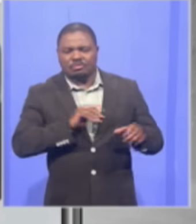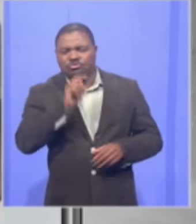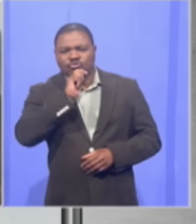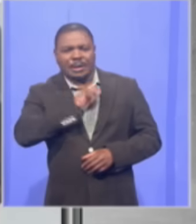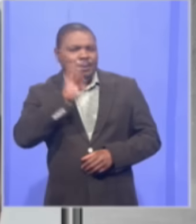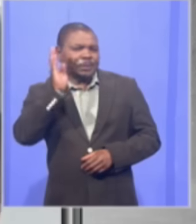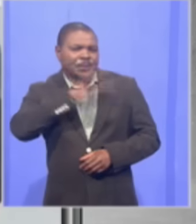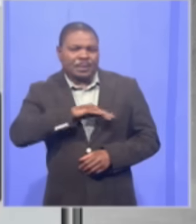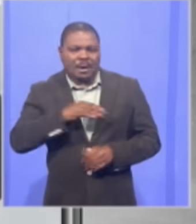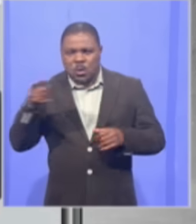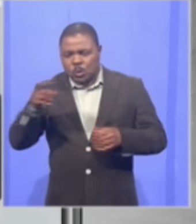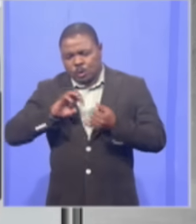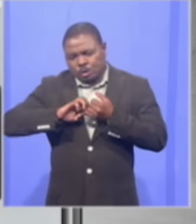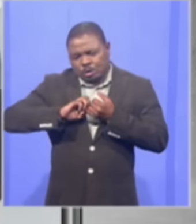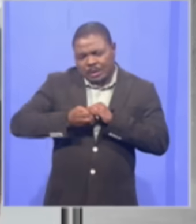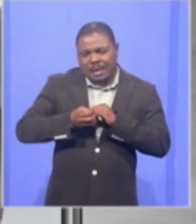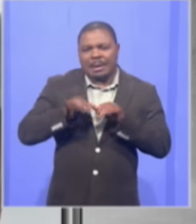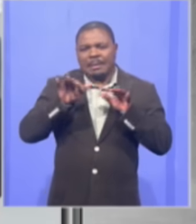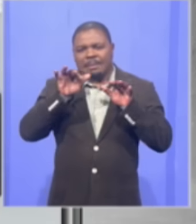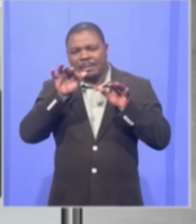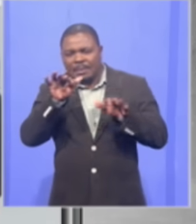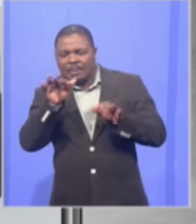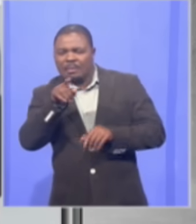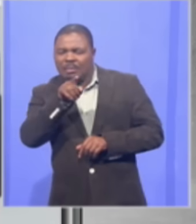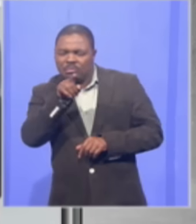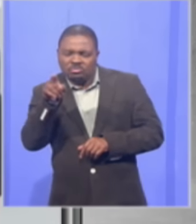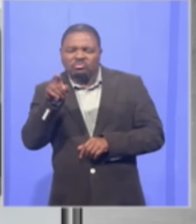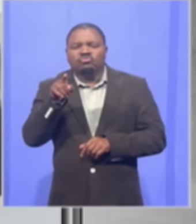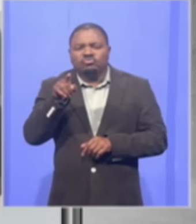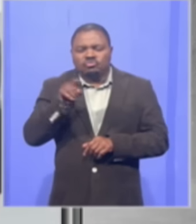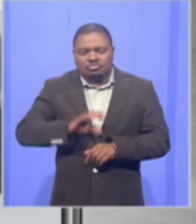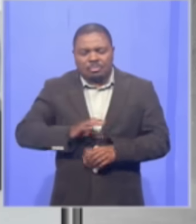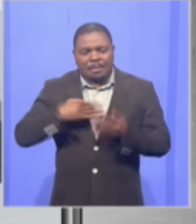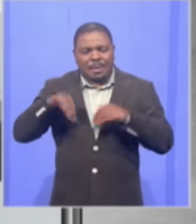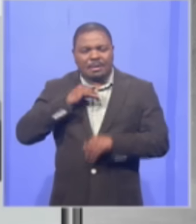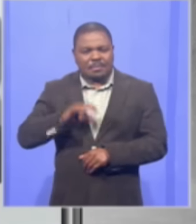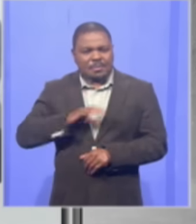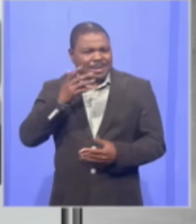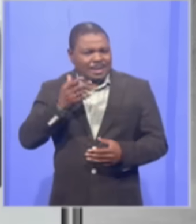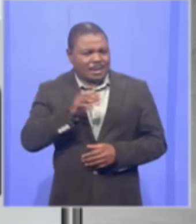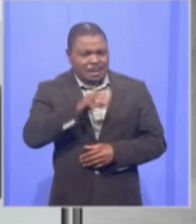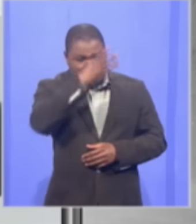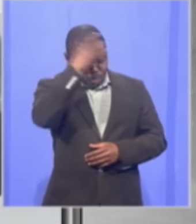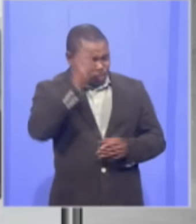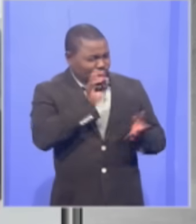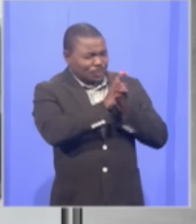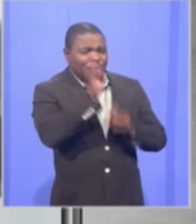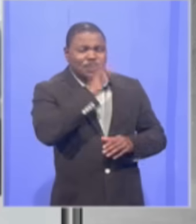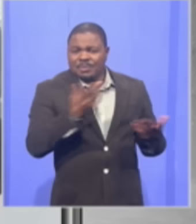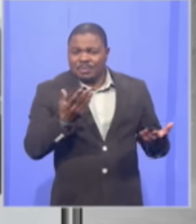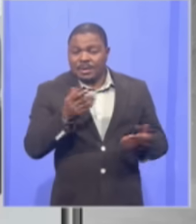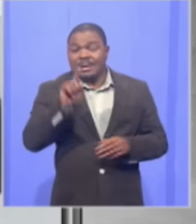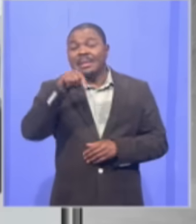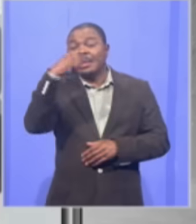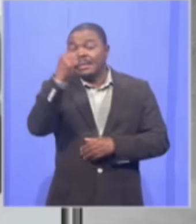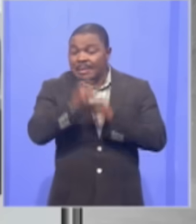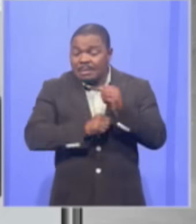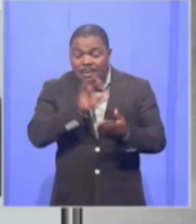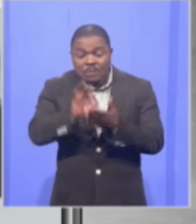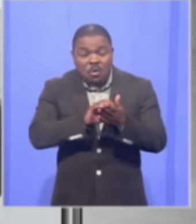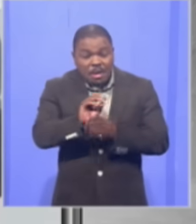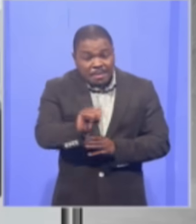tshepo eo ene o igotlisa ka basadi ha le leka senzo mthunu keng ho ja ebe wa sebetsa Ramaphosa hona jwale ho bua dikgethong selemong se tlang